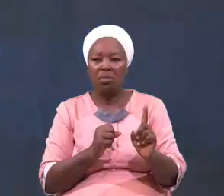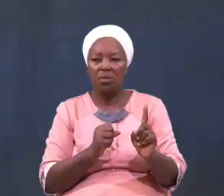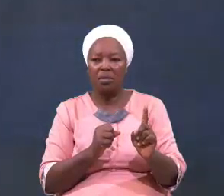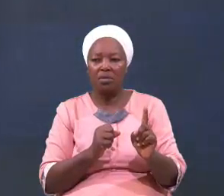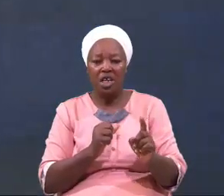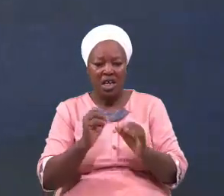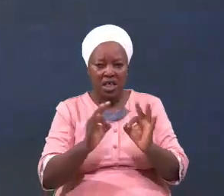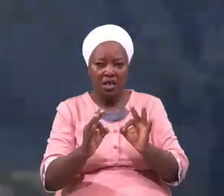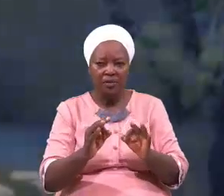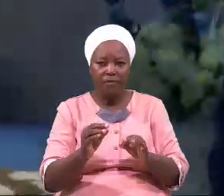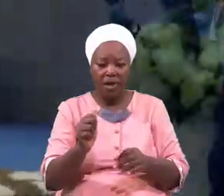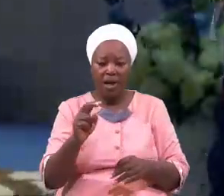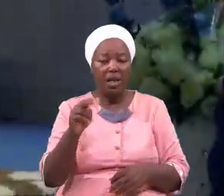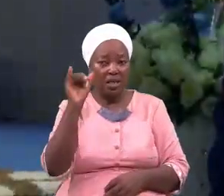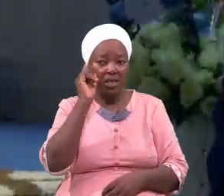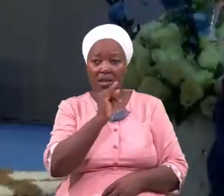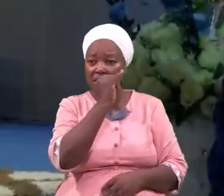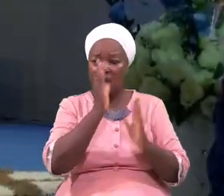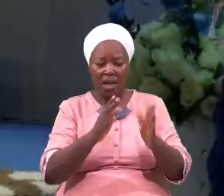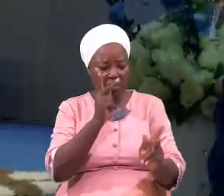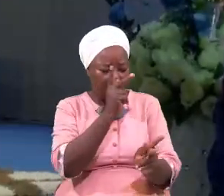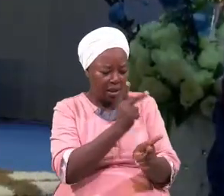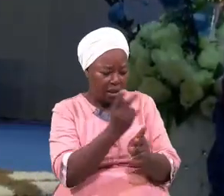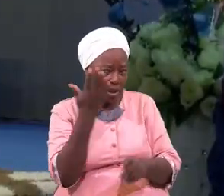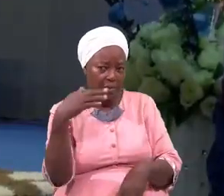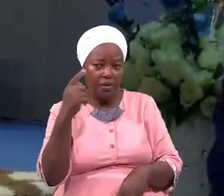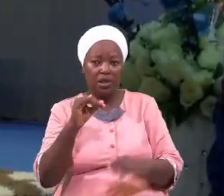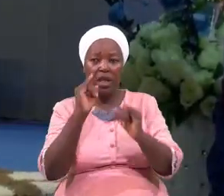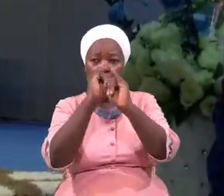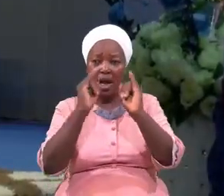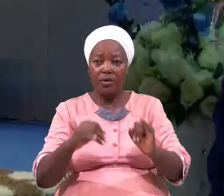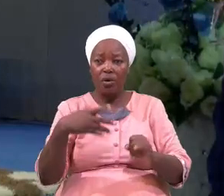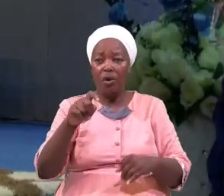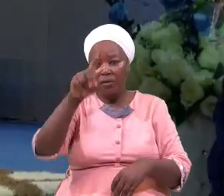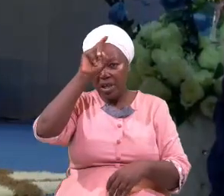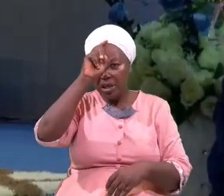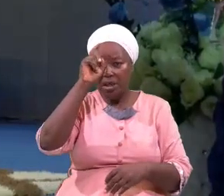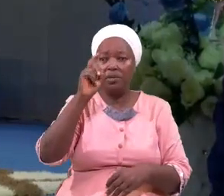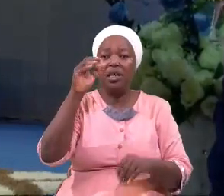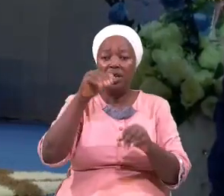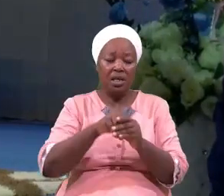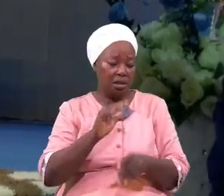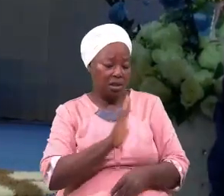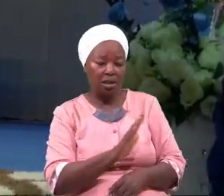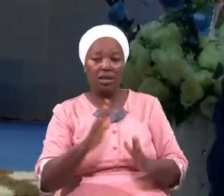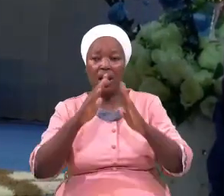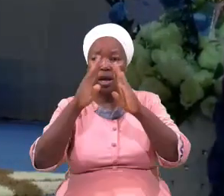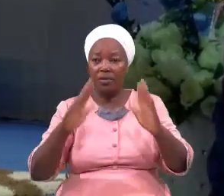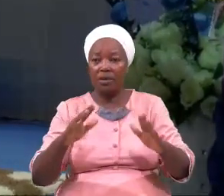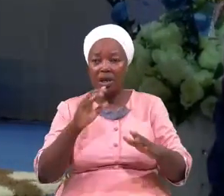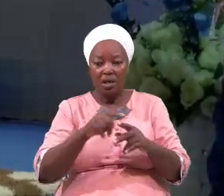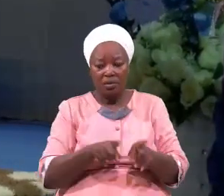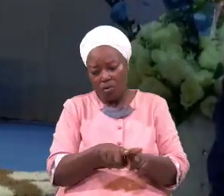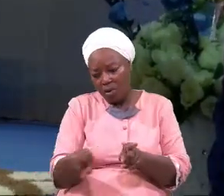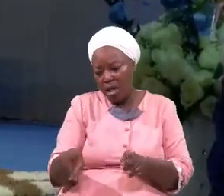If an Israelite kept the gods of Egypt in his house at the corner, and he